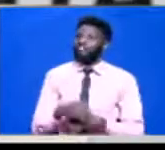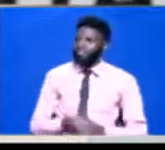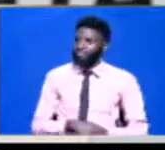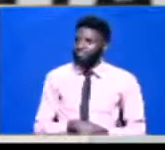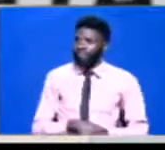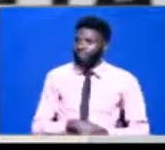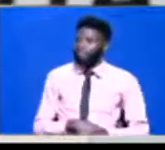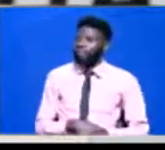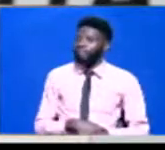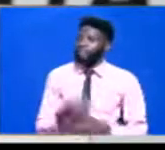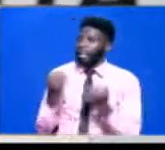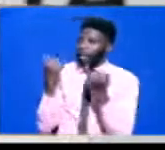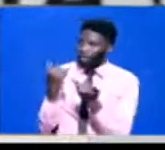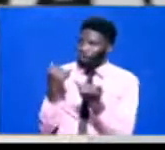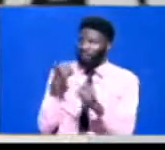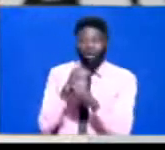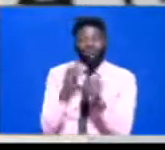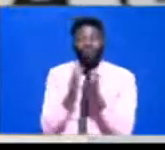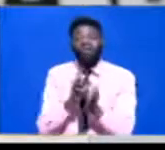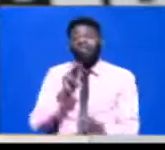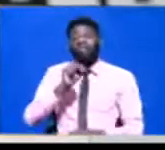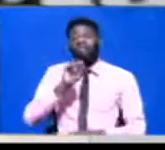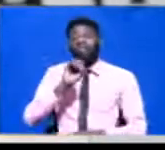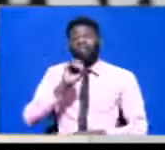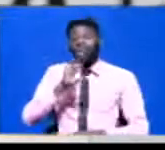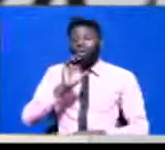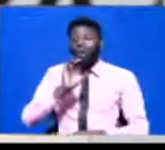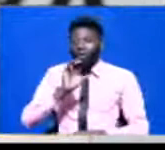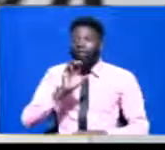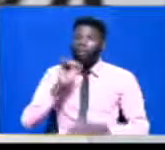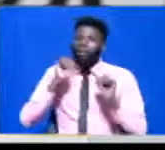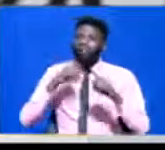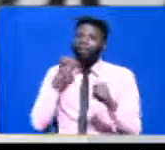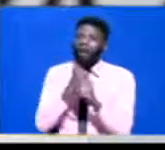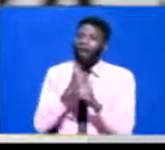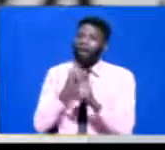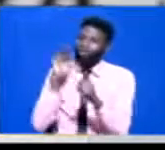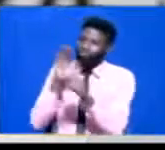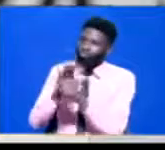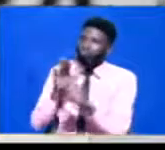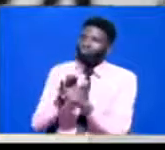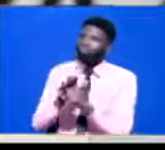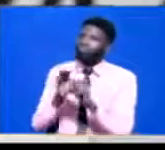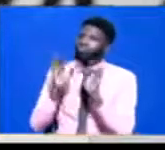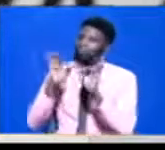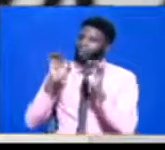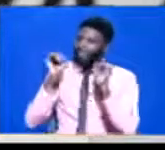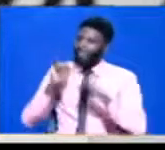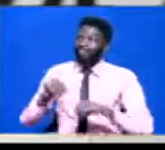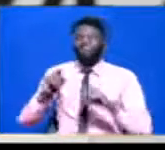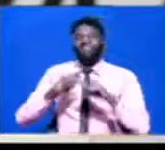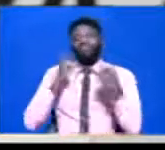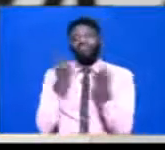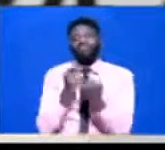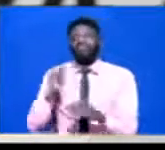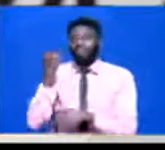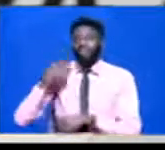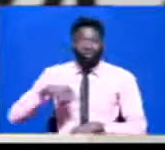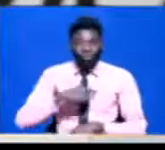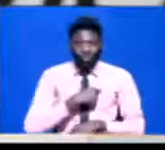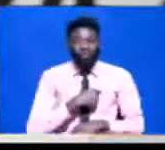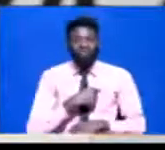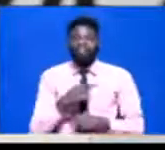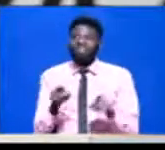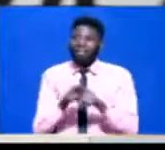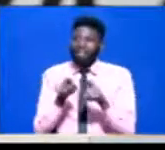with NOC-K, we've been enabled to do a lot of good work with Team Kenya. Of course, we have our contribution